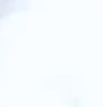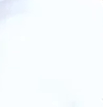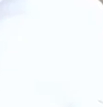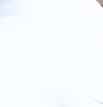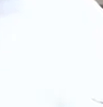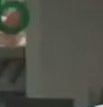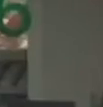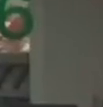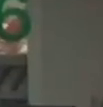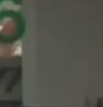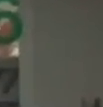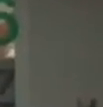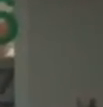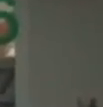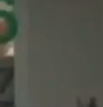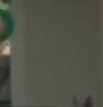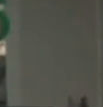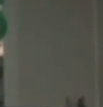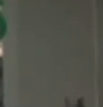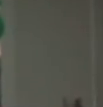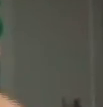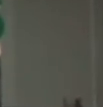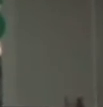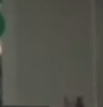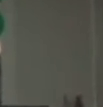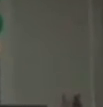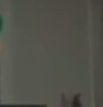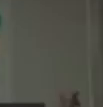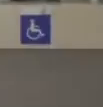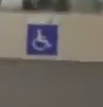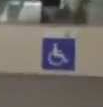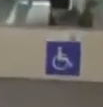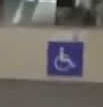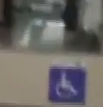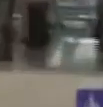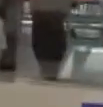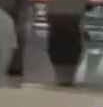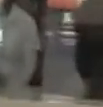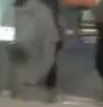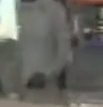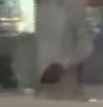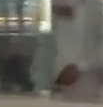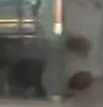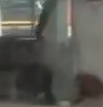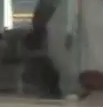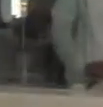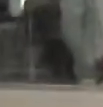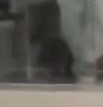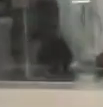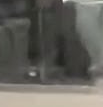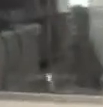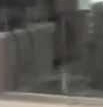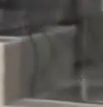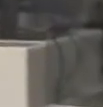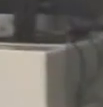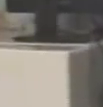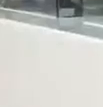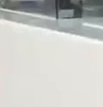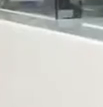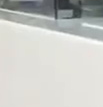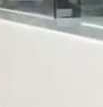We have another objective, which is to become more efficient, have more efficient infrastructure and